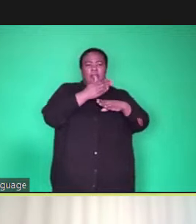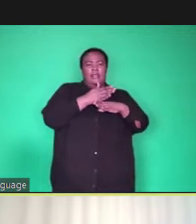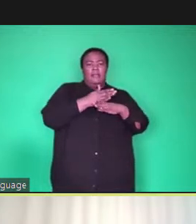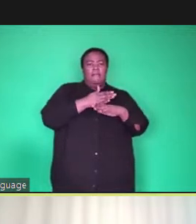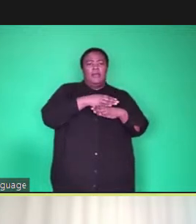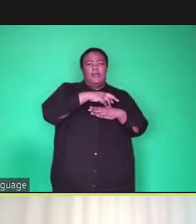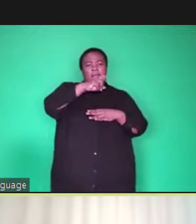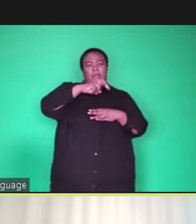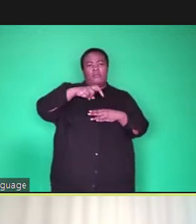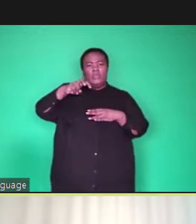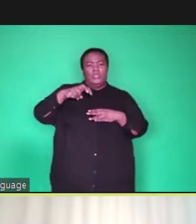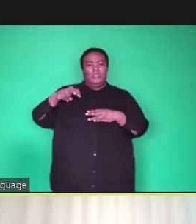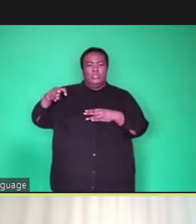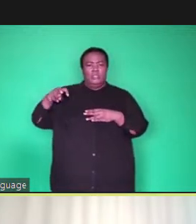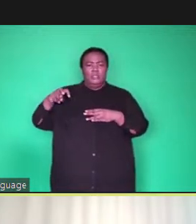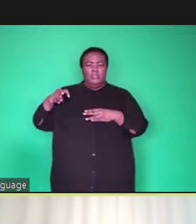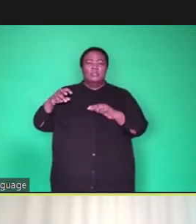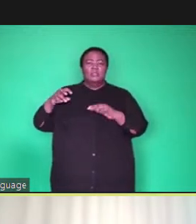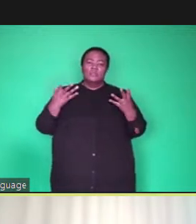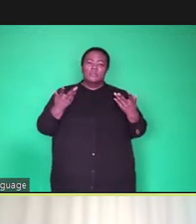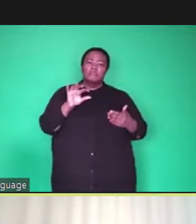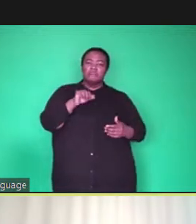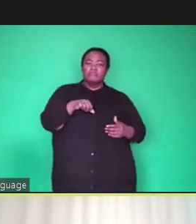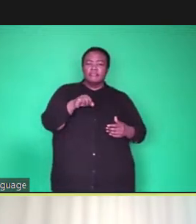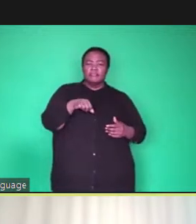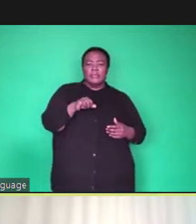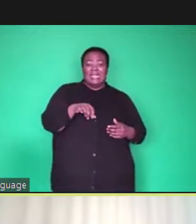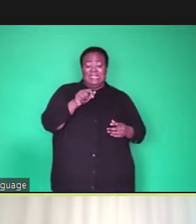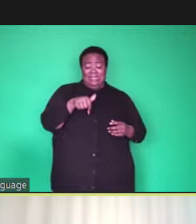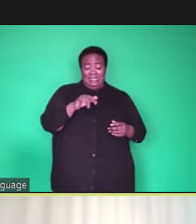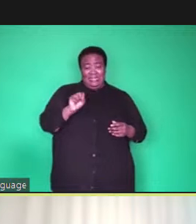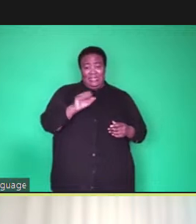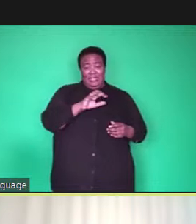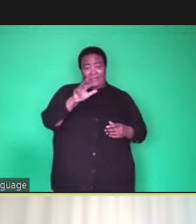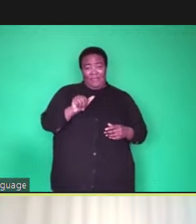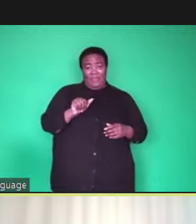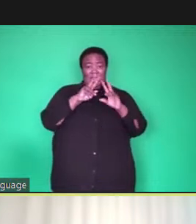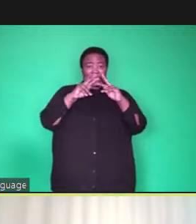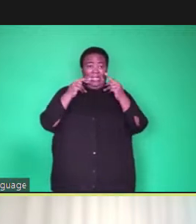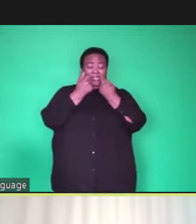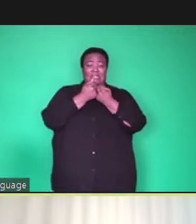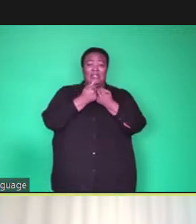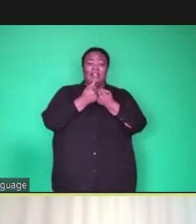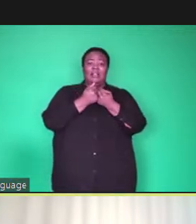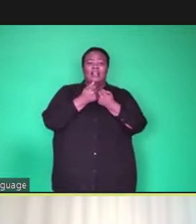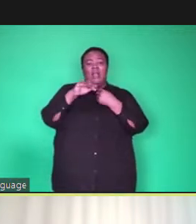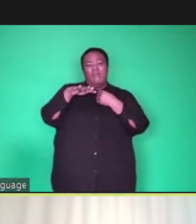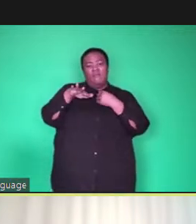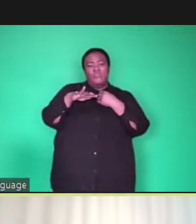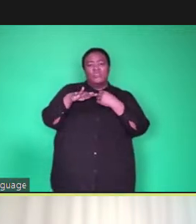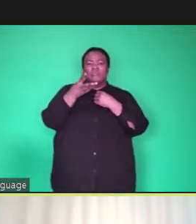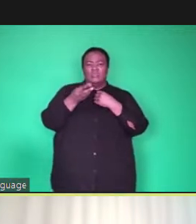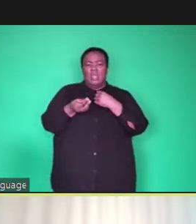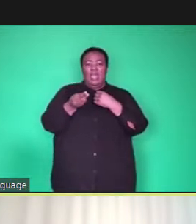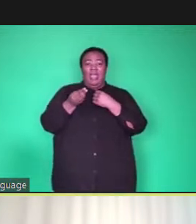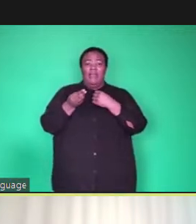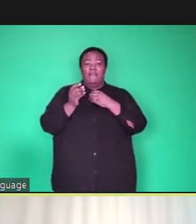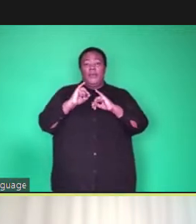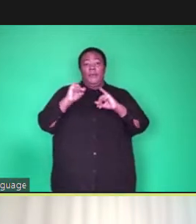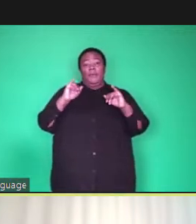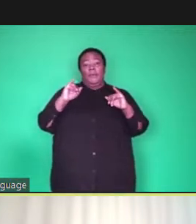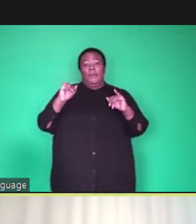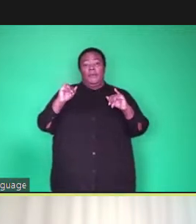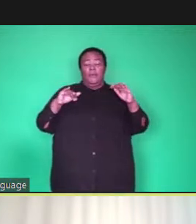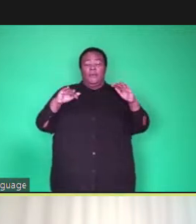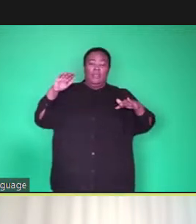children's homes. Of course, within South Africa, national averages always mark substantial inequalities. It's the same with